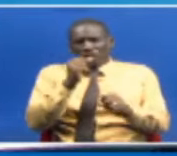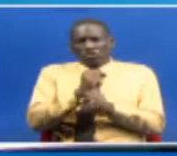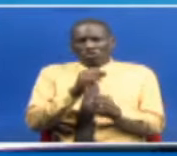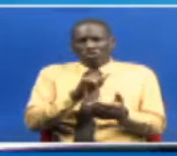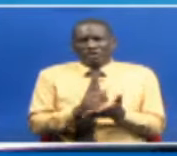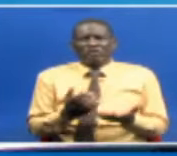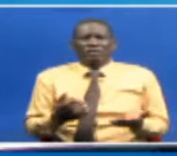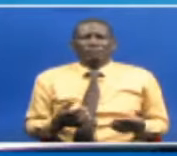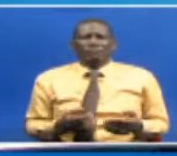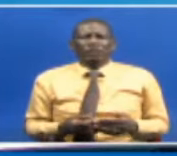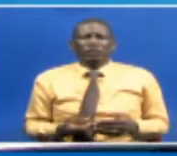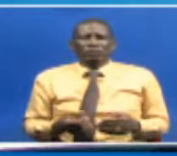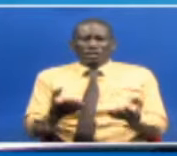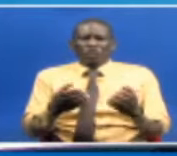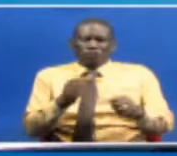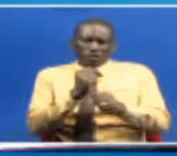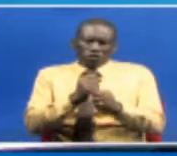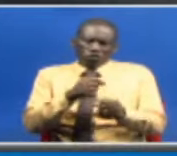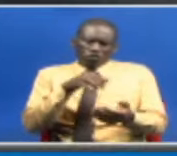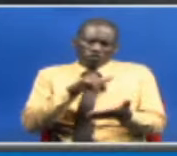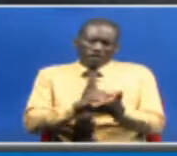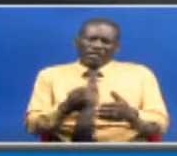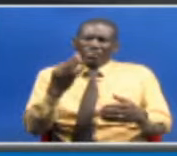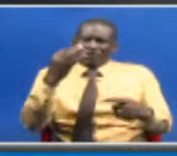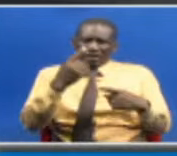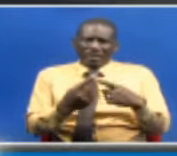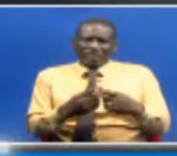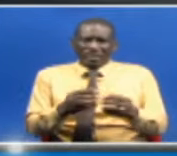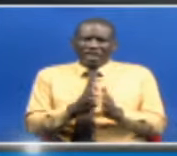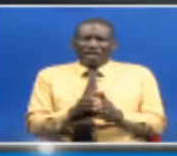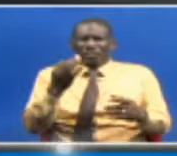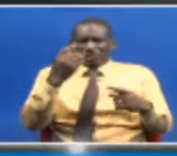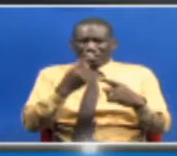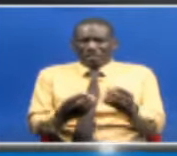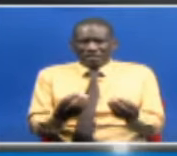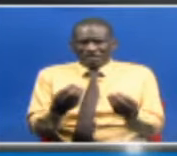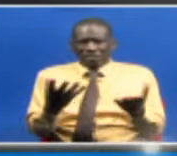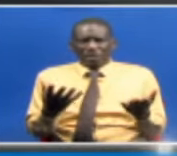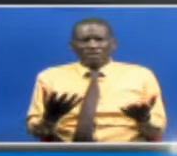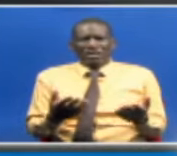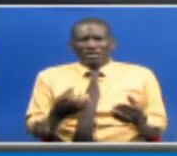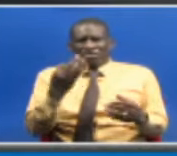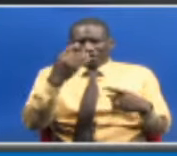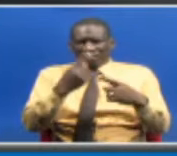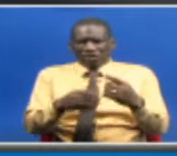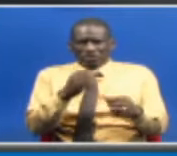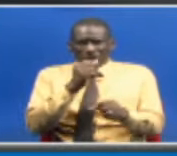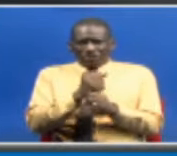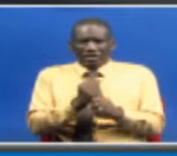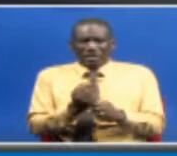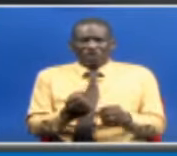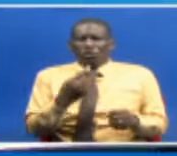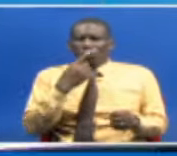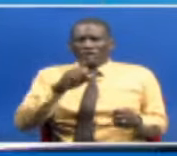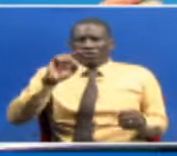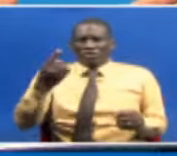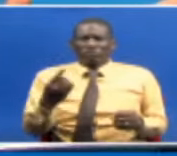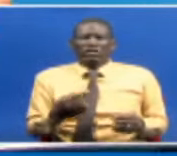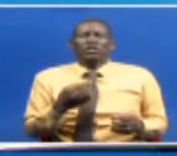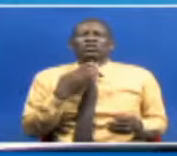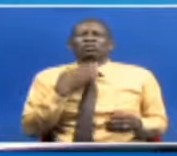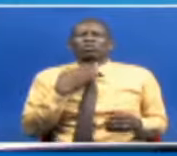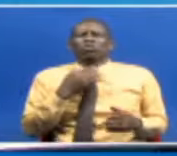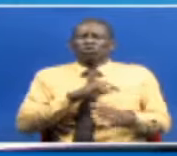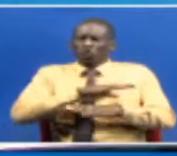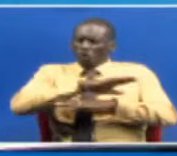way. Oh, 3 years. We want to do it in 3 years. Mm. Yeah. And in 3 years, how many? In 3 years, you'll have done the 100,000. We want the whole